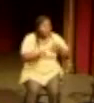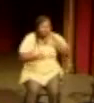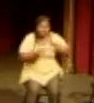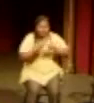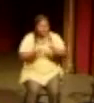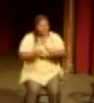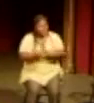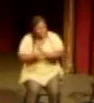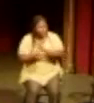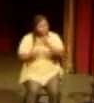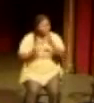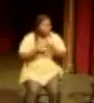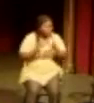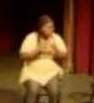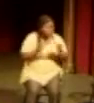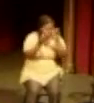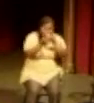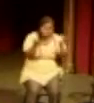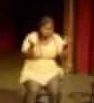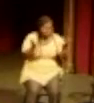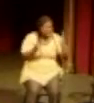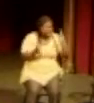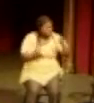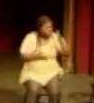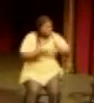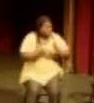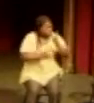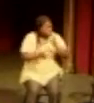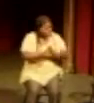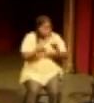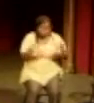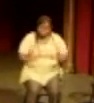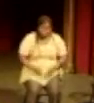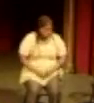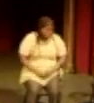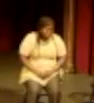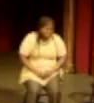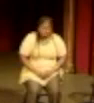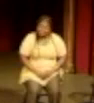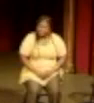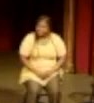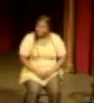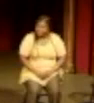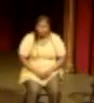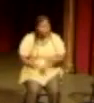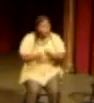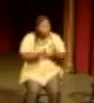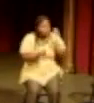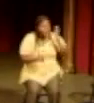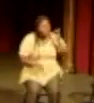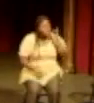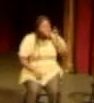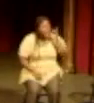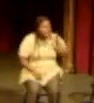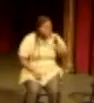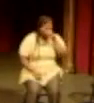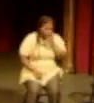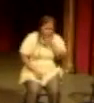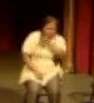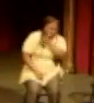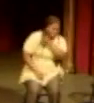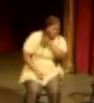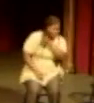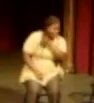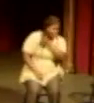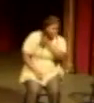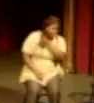way. And we should be out of here in about an hour, at which point we'll have a whole bunch of snacks right next door to the south of